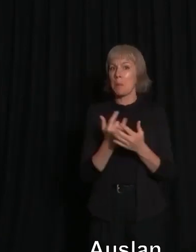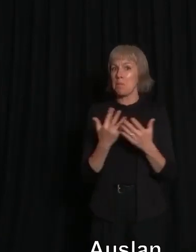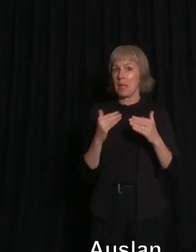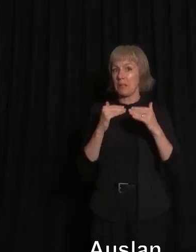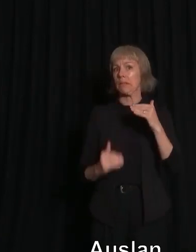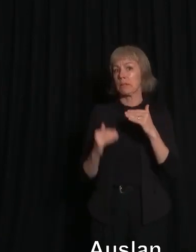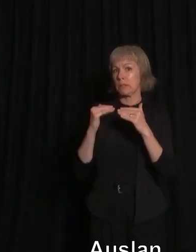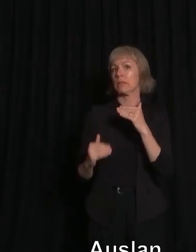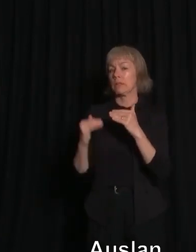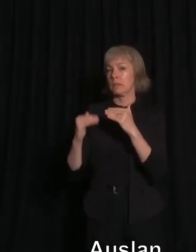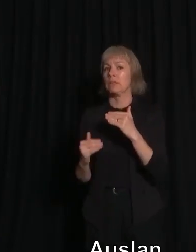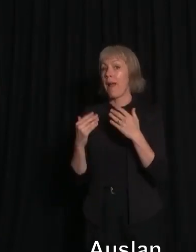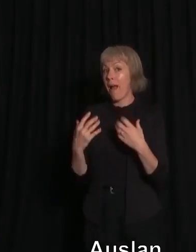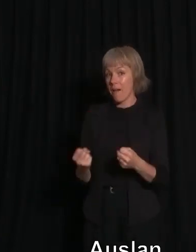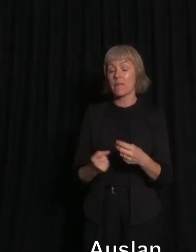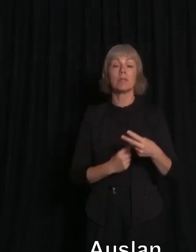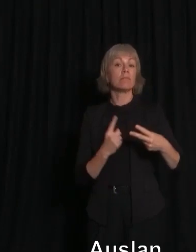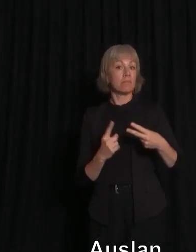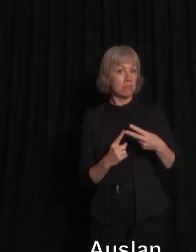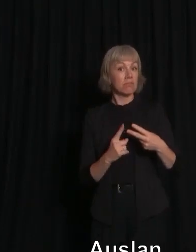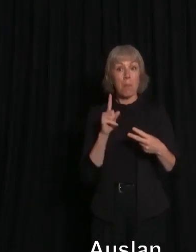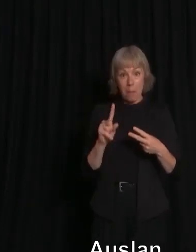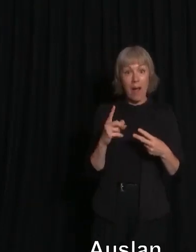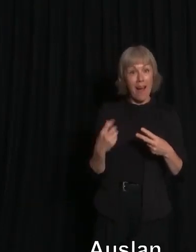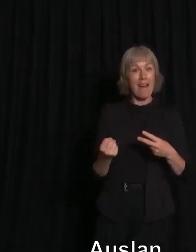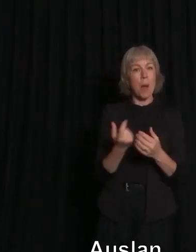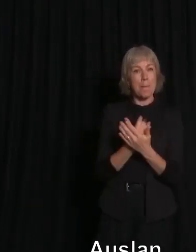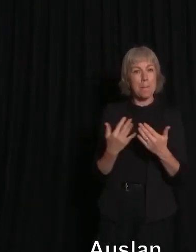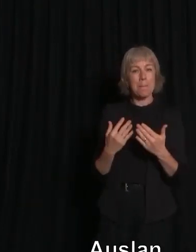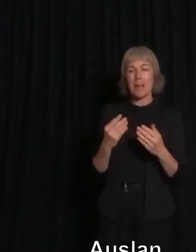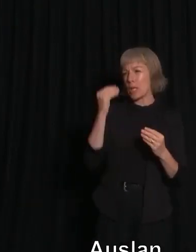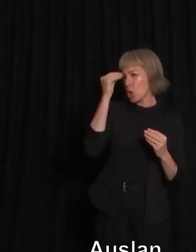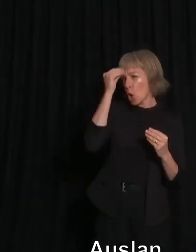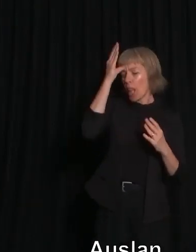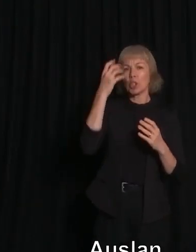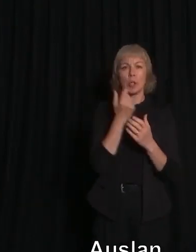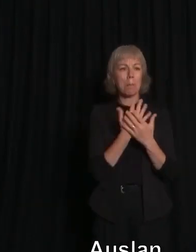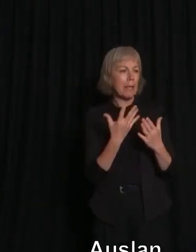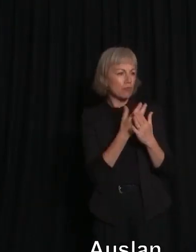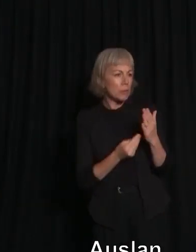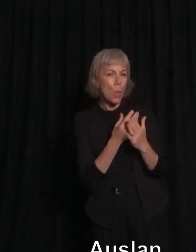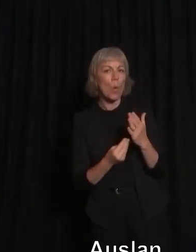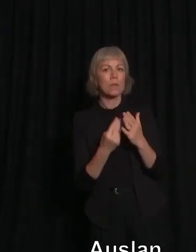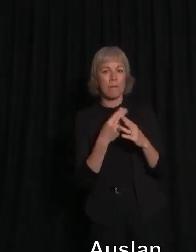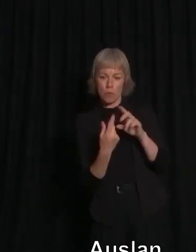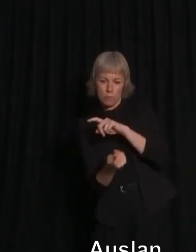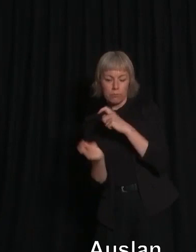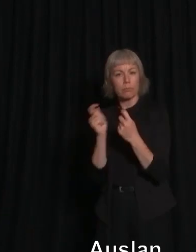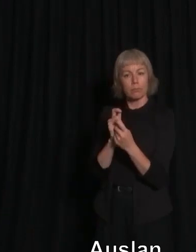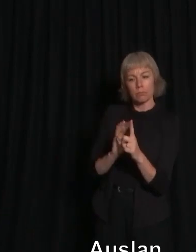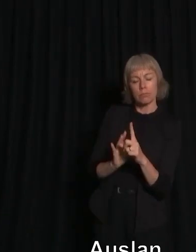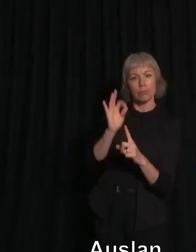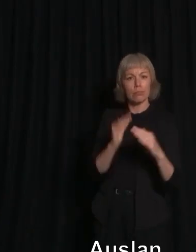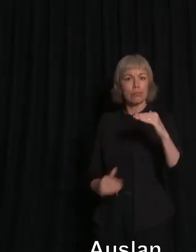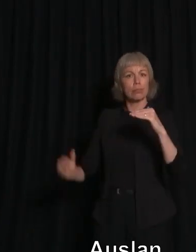inequalities, but there are also tools that have been used and sets of knowledges that have been used to transform that reality.